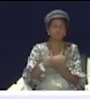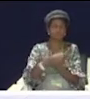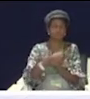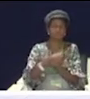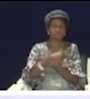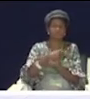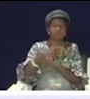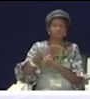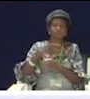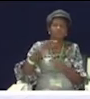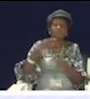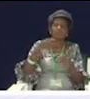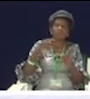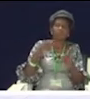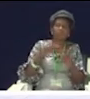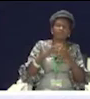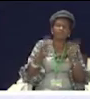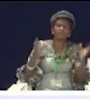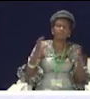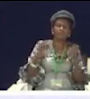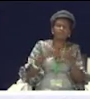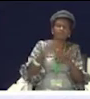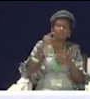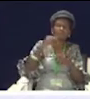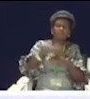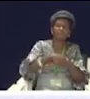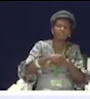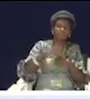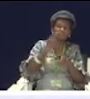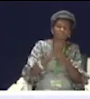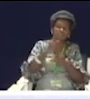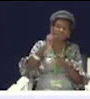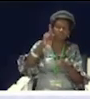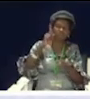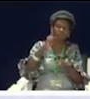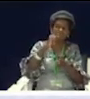or a watch in the night, just like 1 hour.